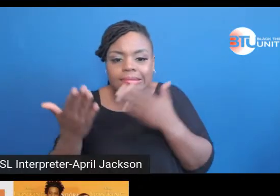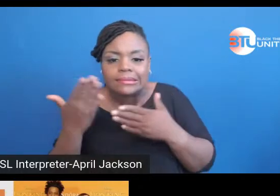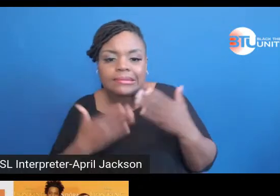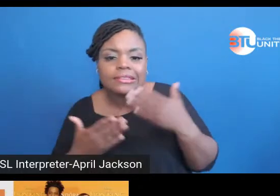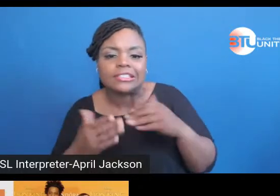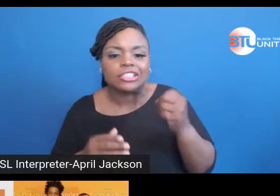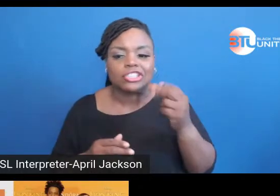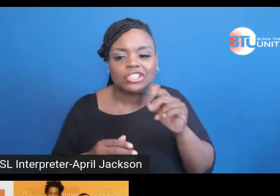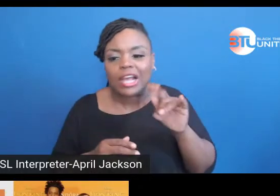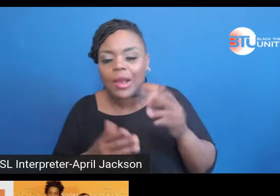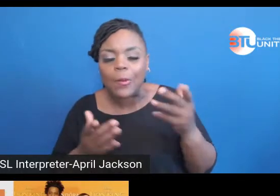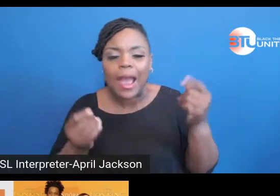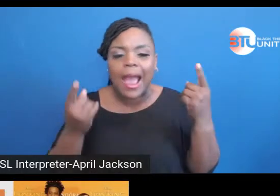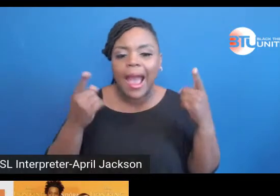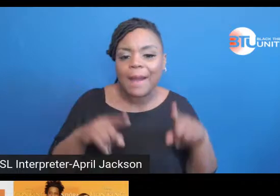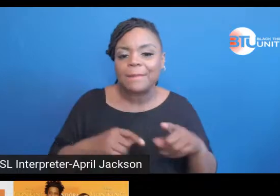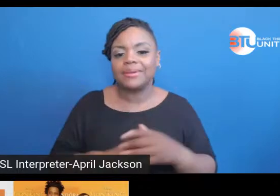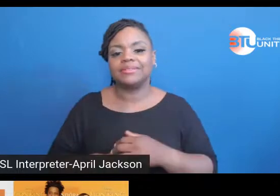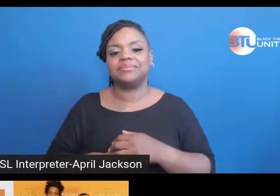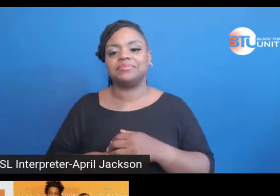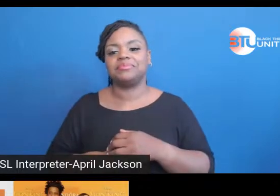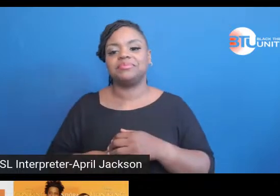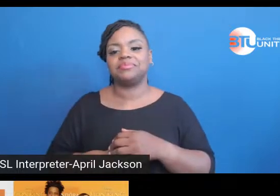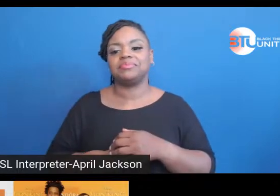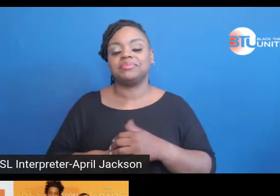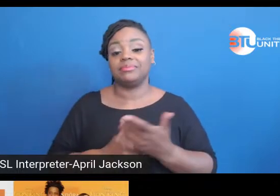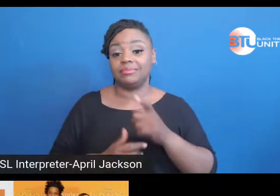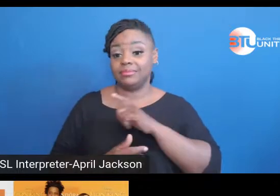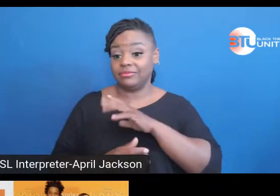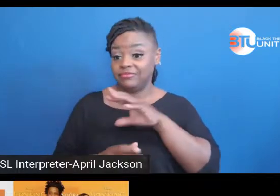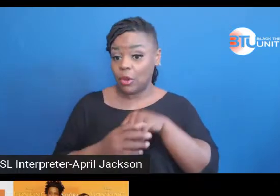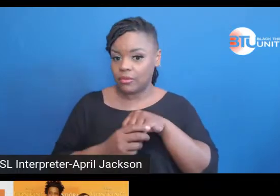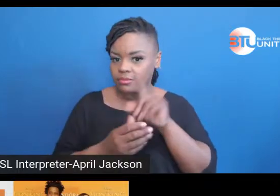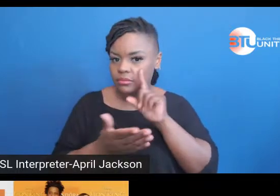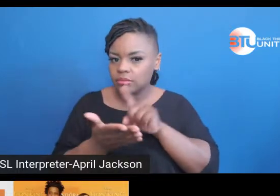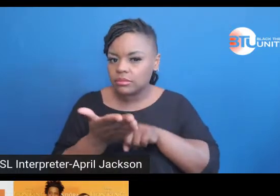authorities will pierce through and go after the owners of a corporation.